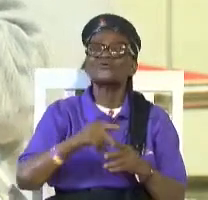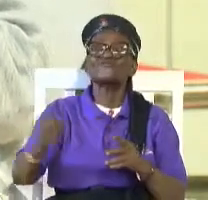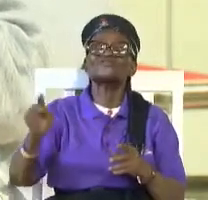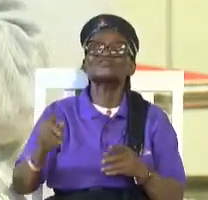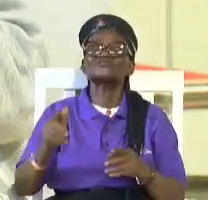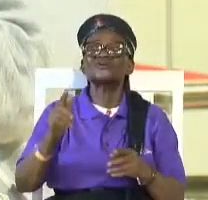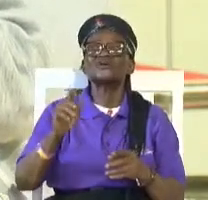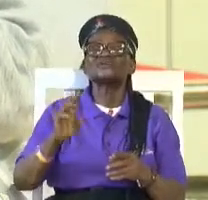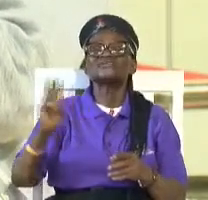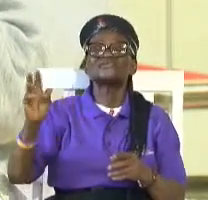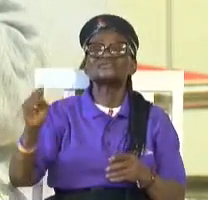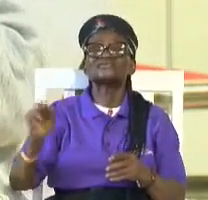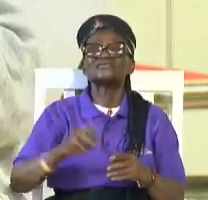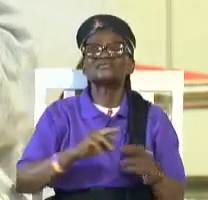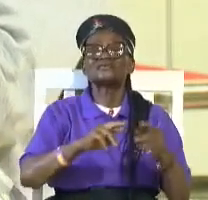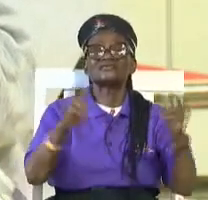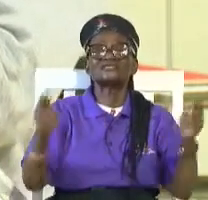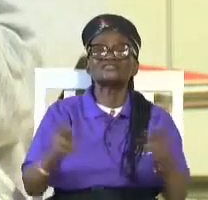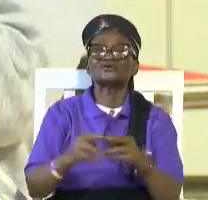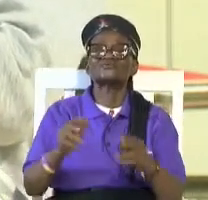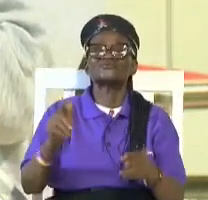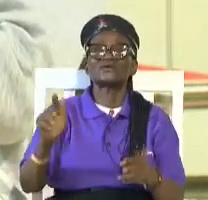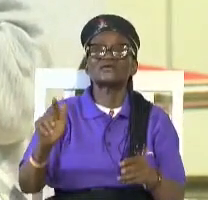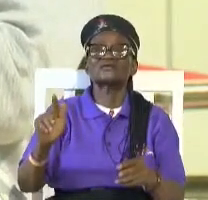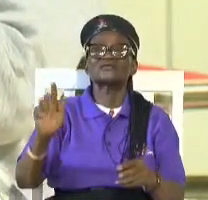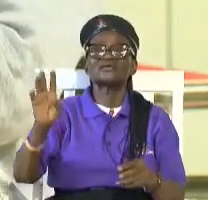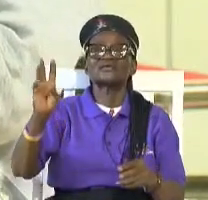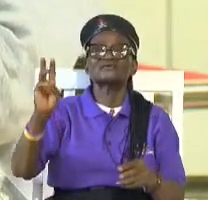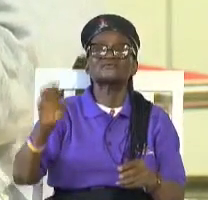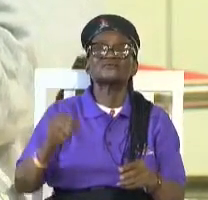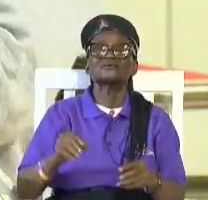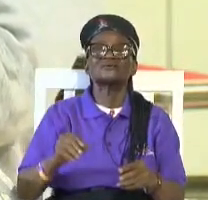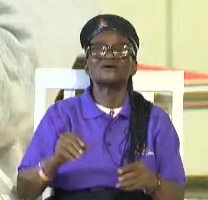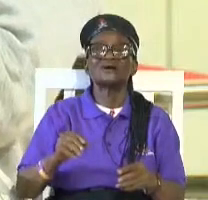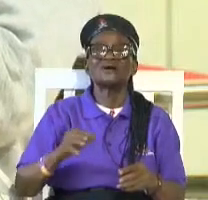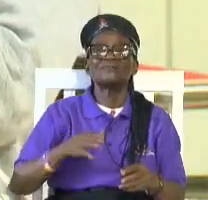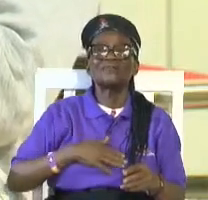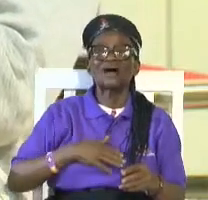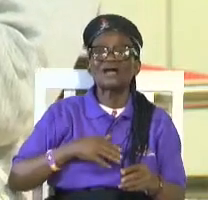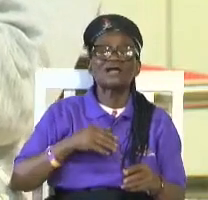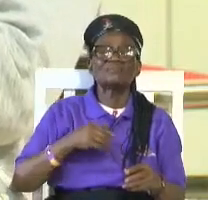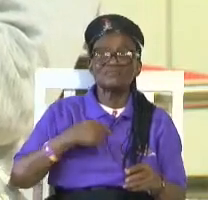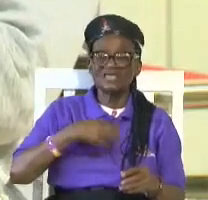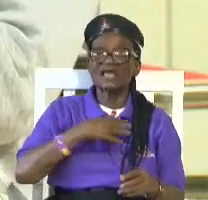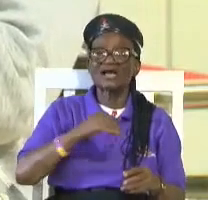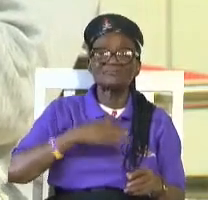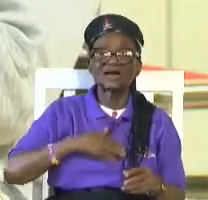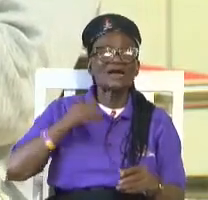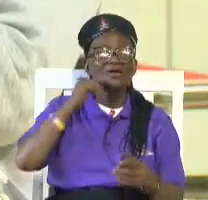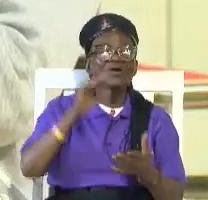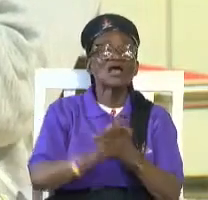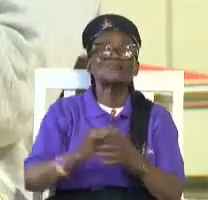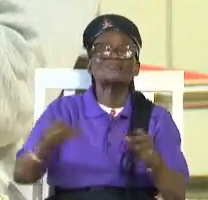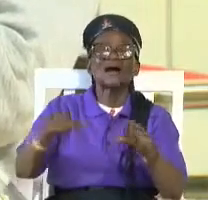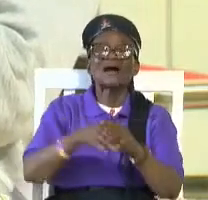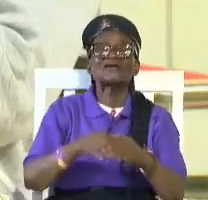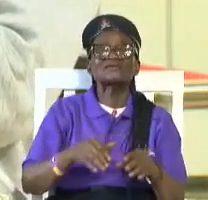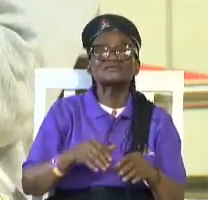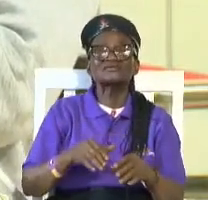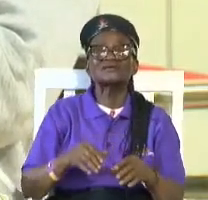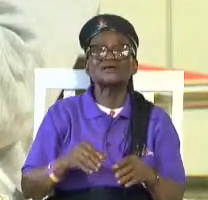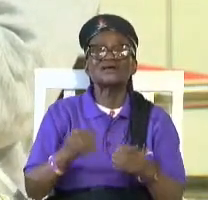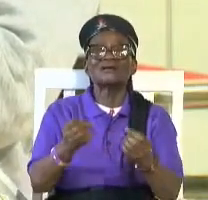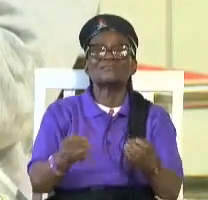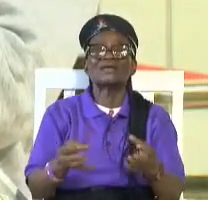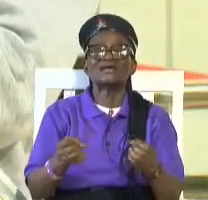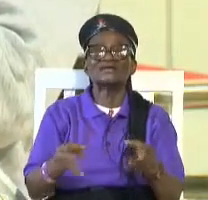Region 22. More than a decade, I am aware we have been married. Many people that are close to us doesn't know that we